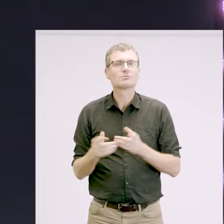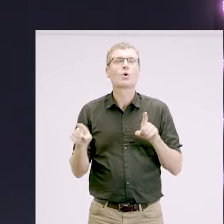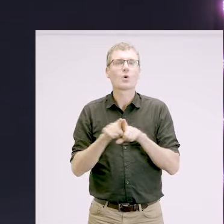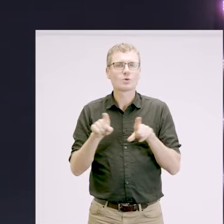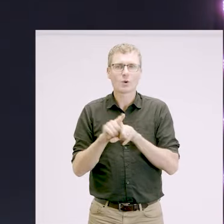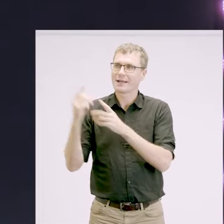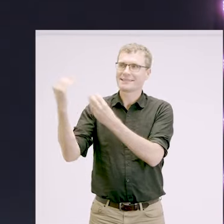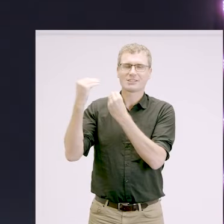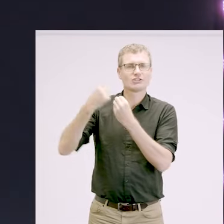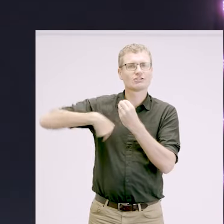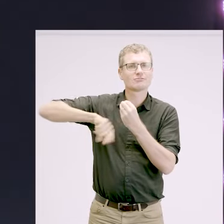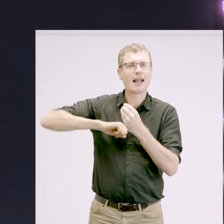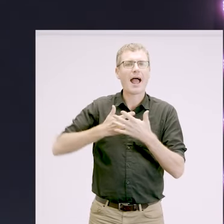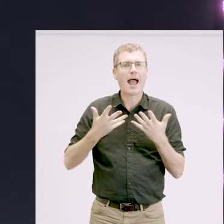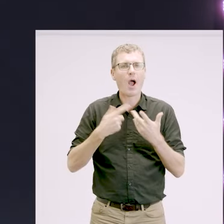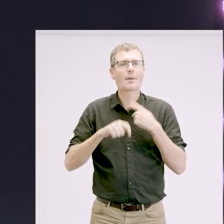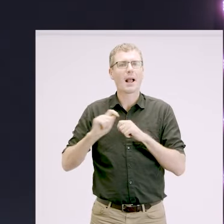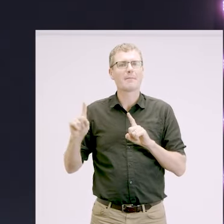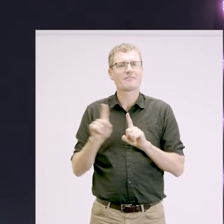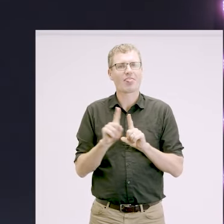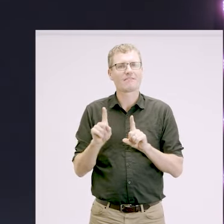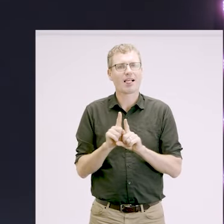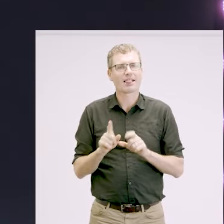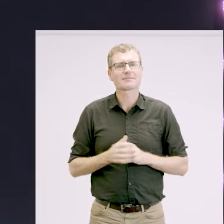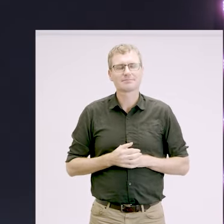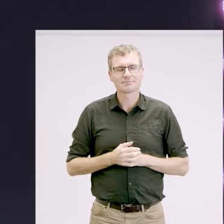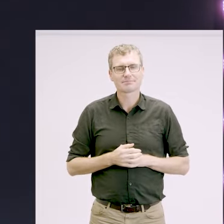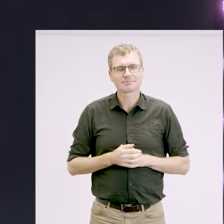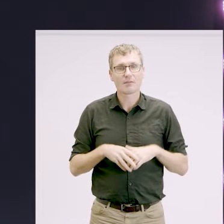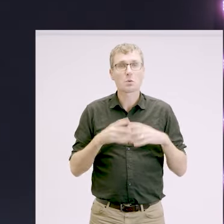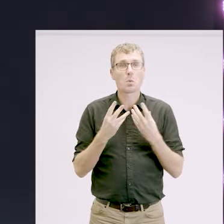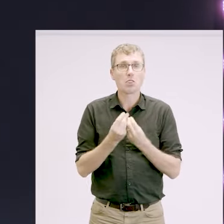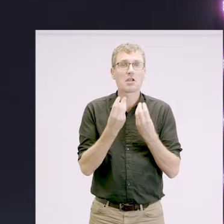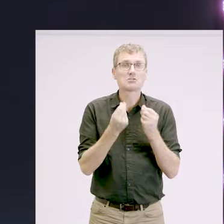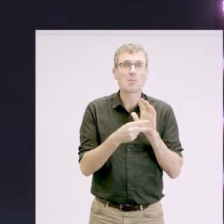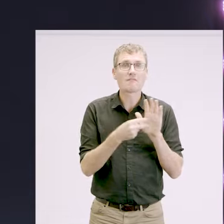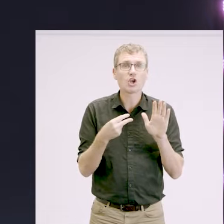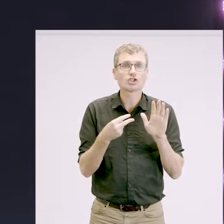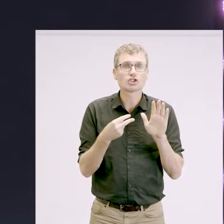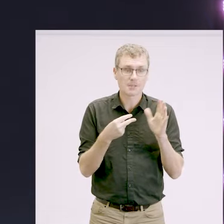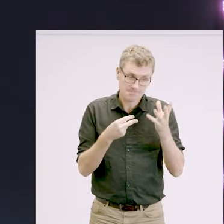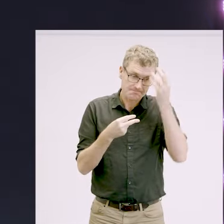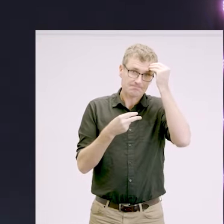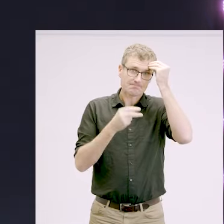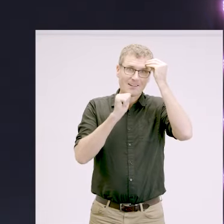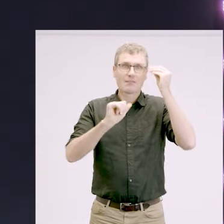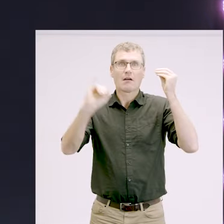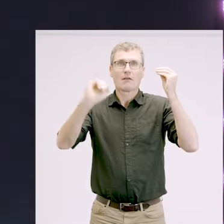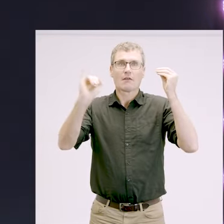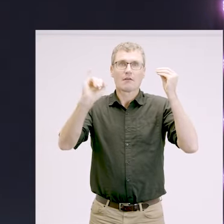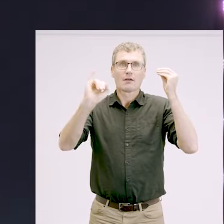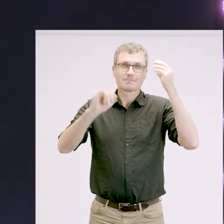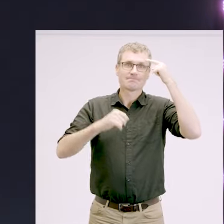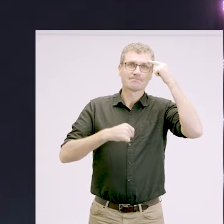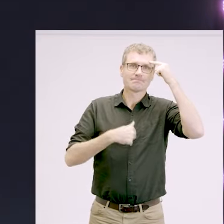faithful people as he calls us to be faithful people. Amen? So, you know, it's good for us to have verses that we hang on to